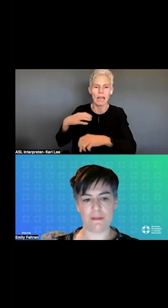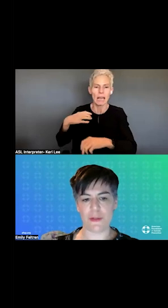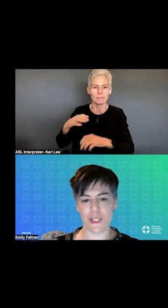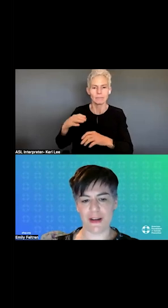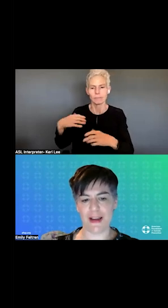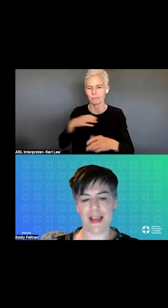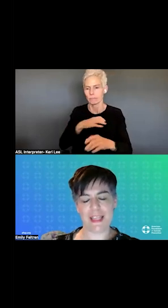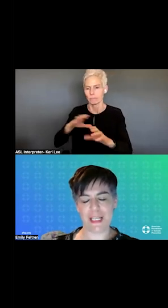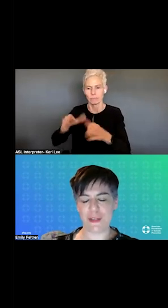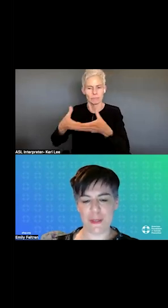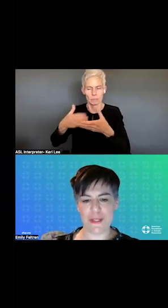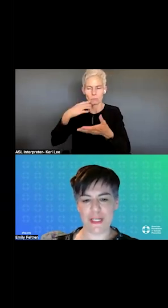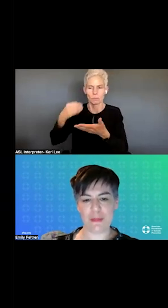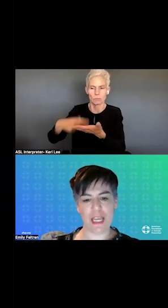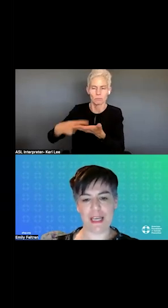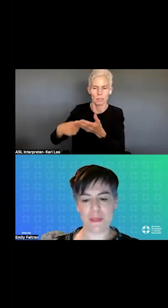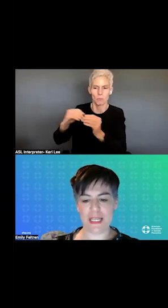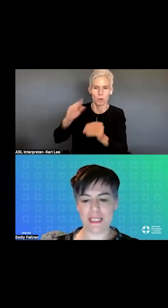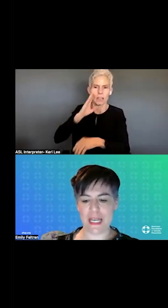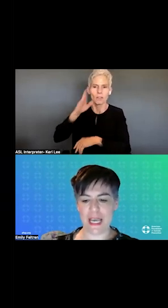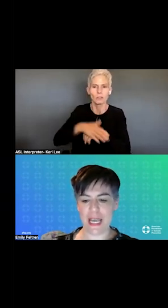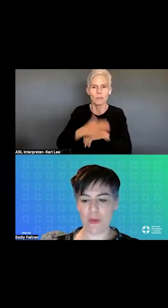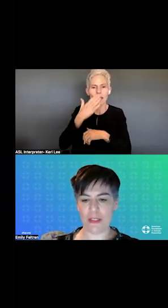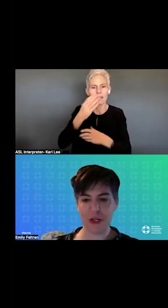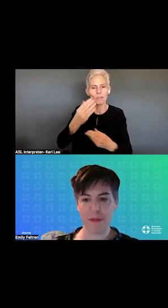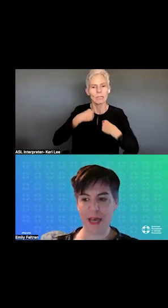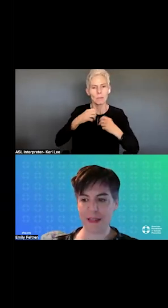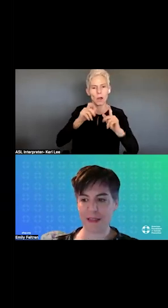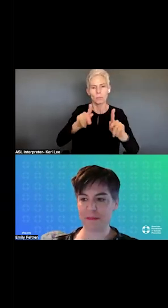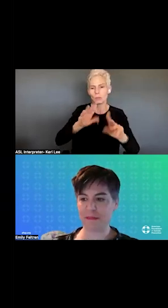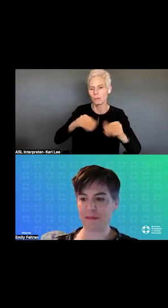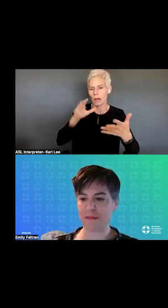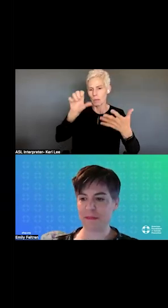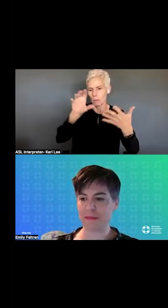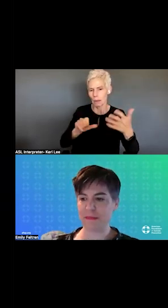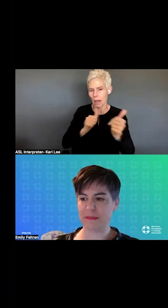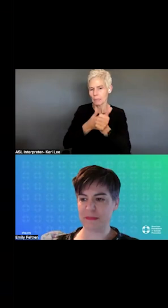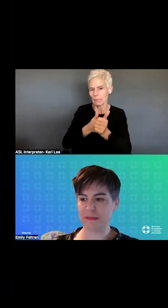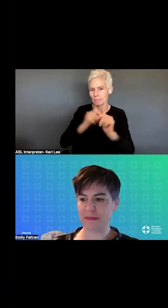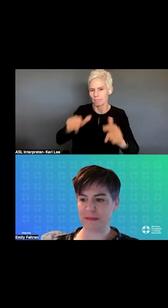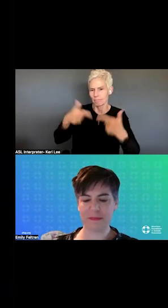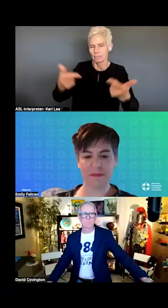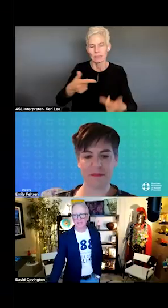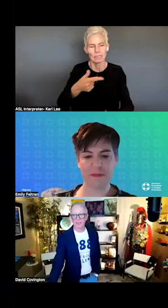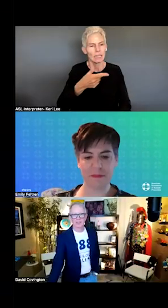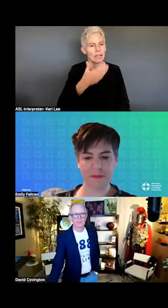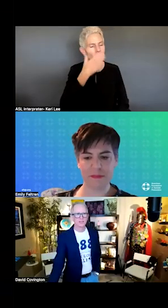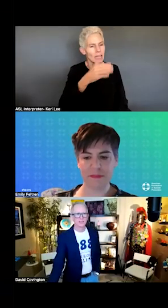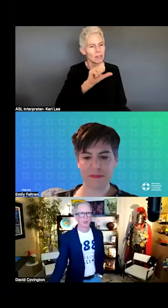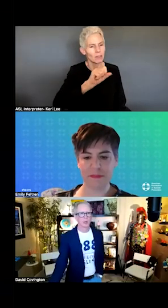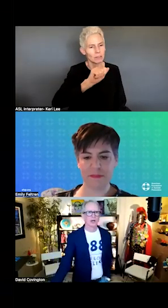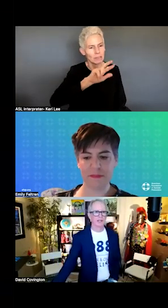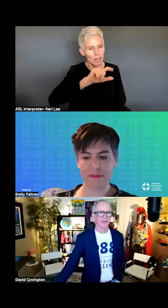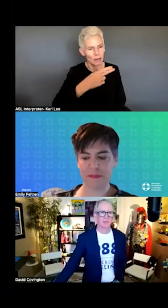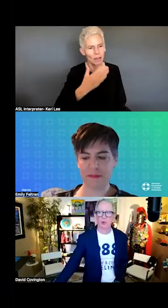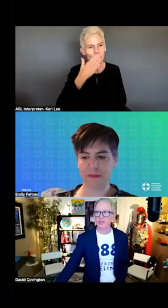in the future. Thanks for the opportunity to provide the updates, and I will turn it back. Thank you, Sarah. Thank you, Emily. Lots